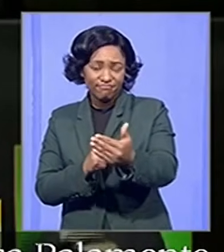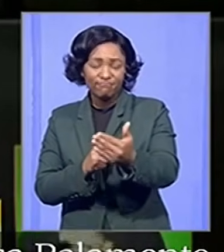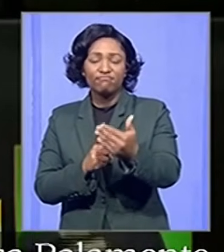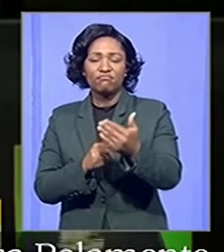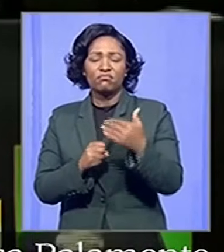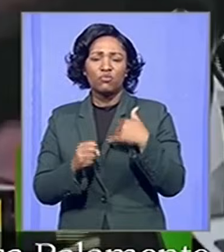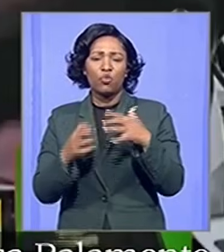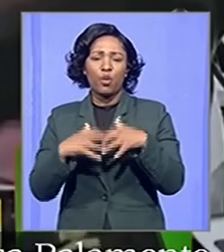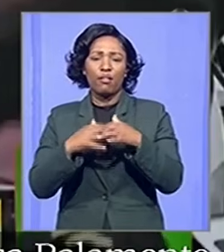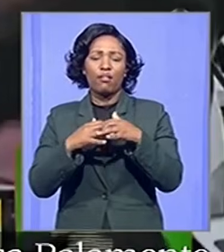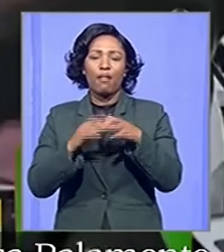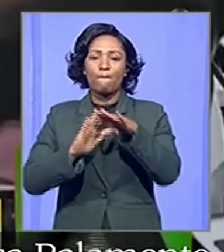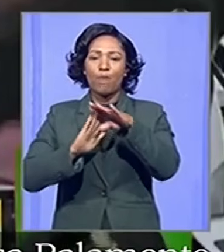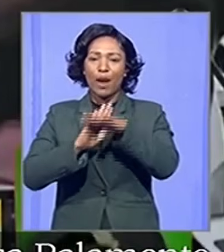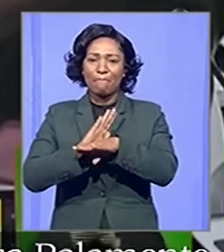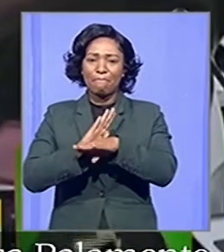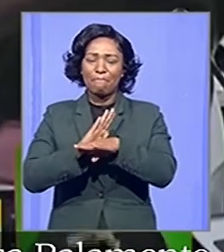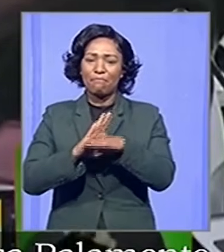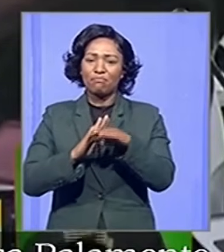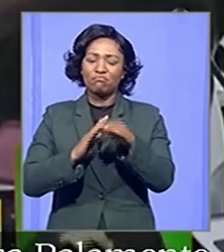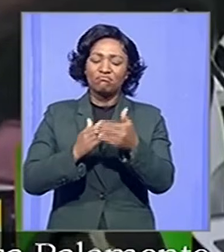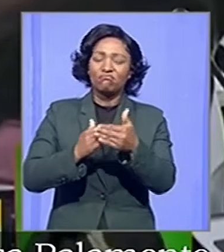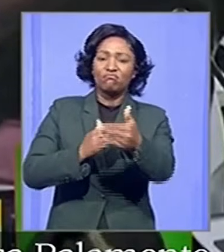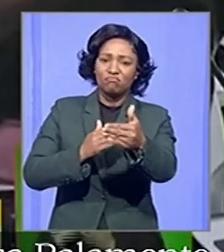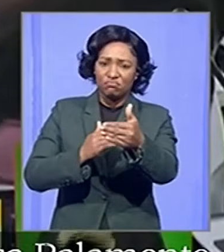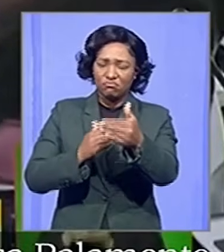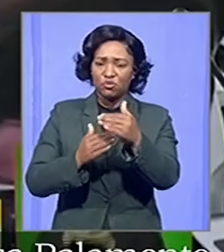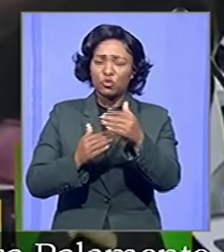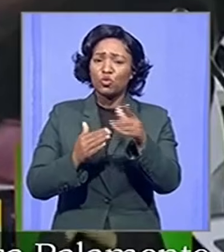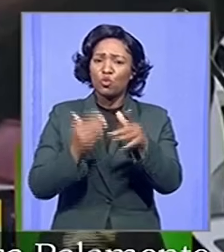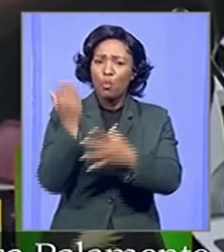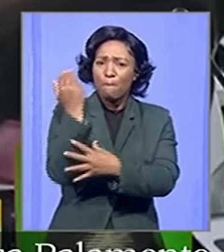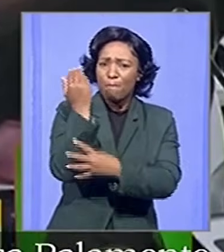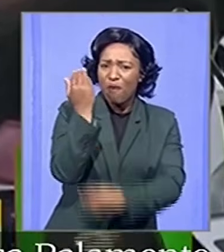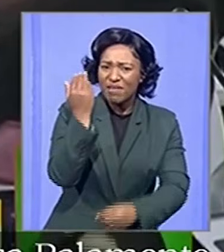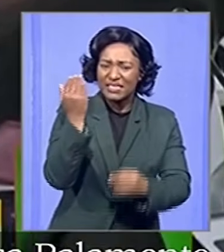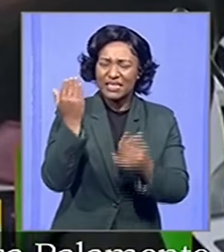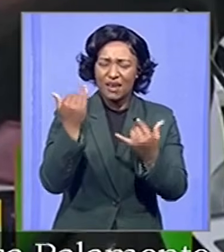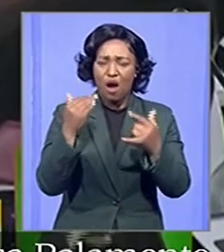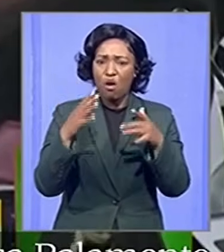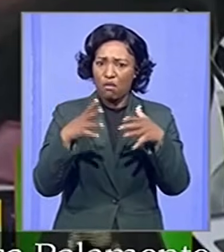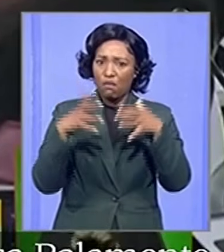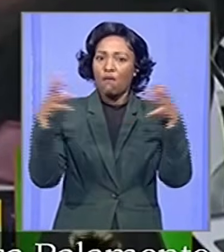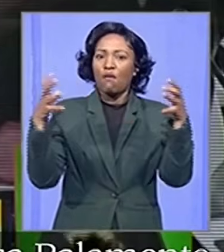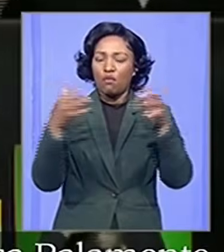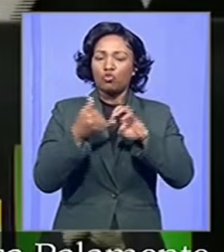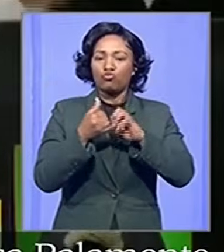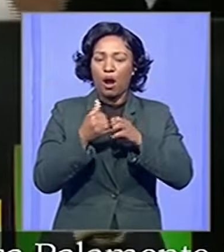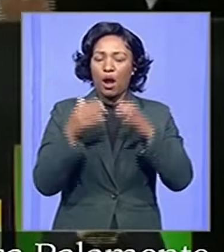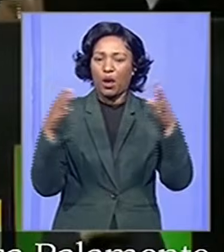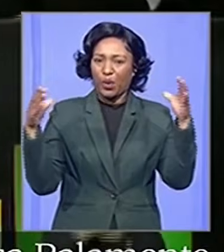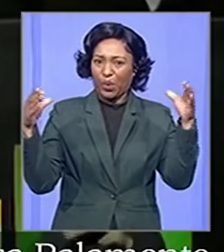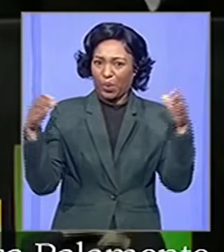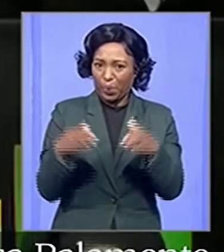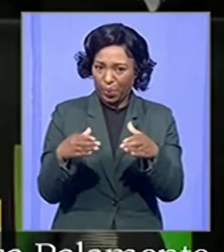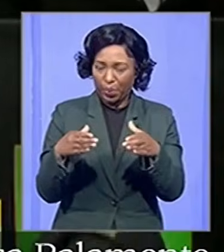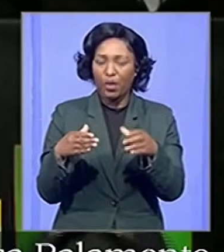programs in place to reduce poverty and mitigate the effects of the high cost of